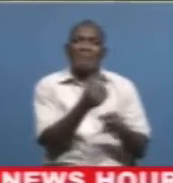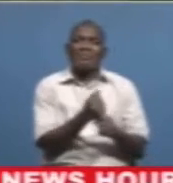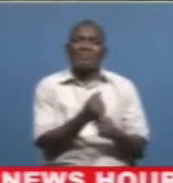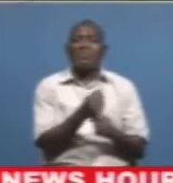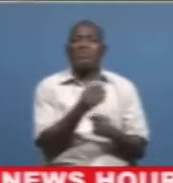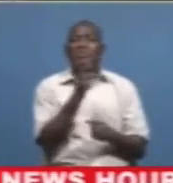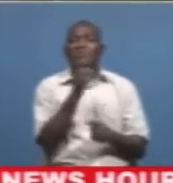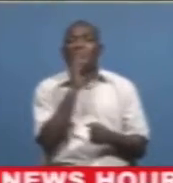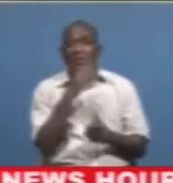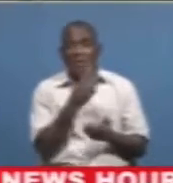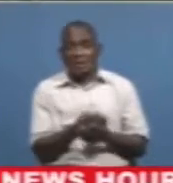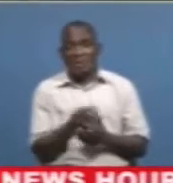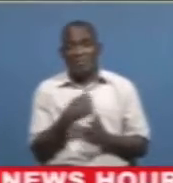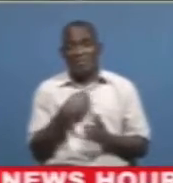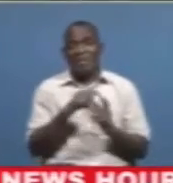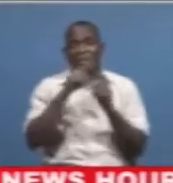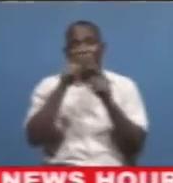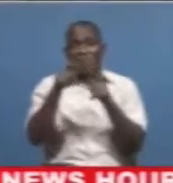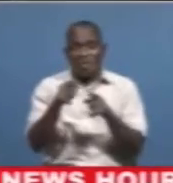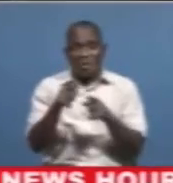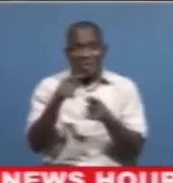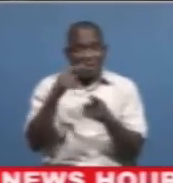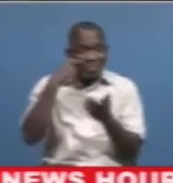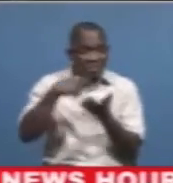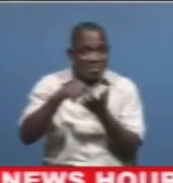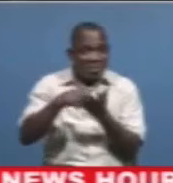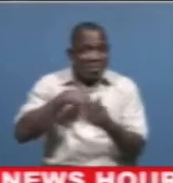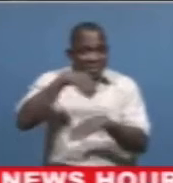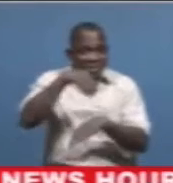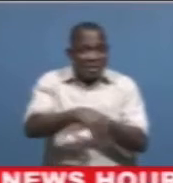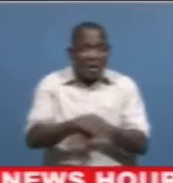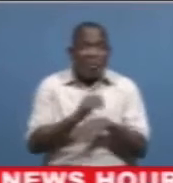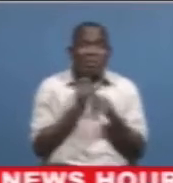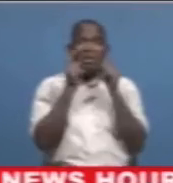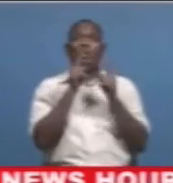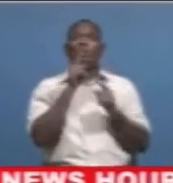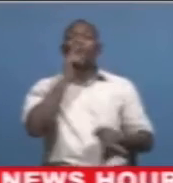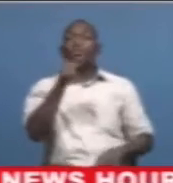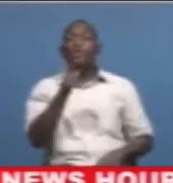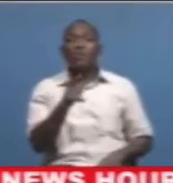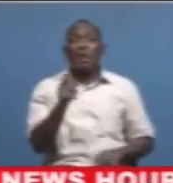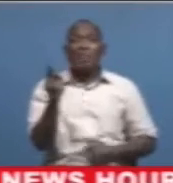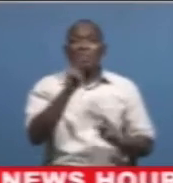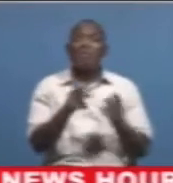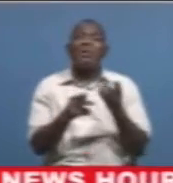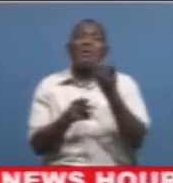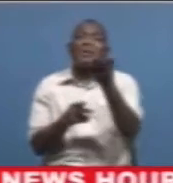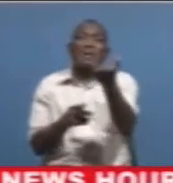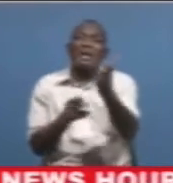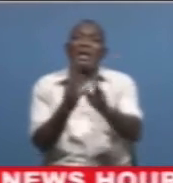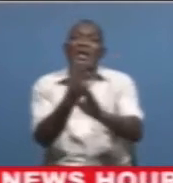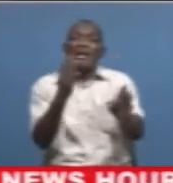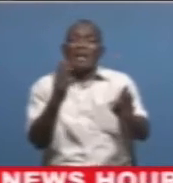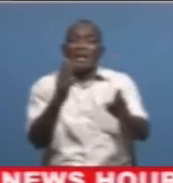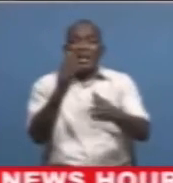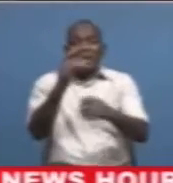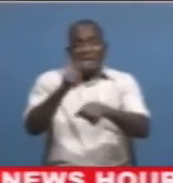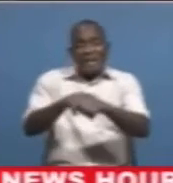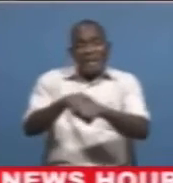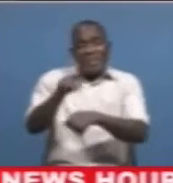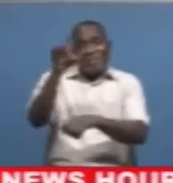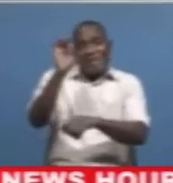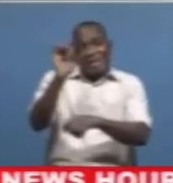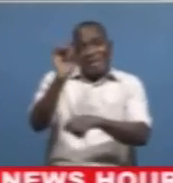So, I went to the well around midnight, and to my surprise, residents had already queued from 8 p.m. for